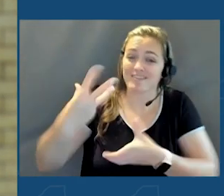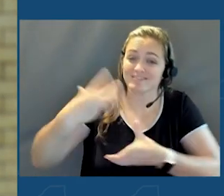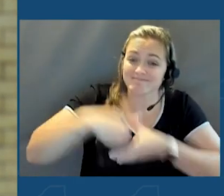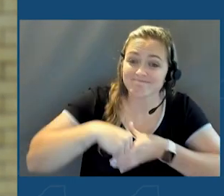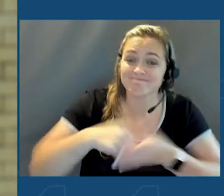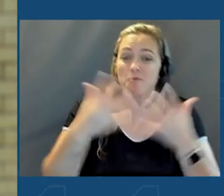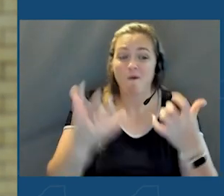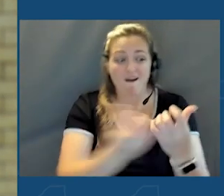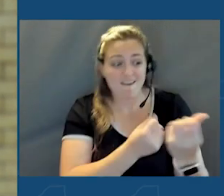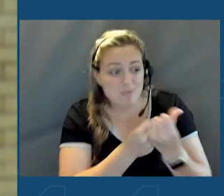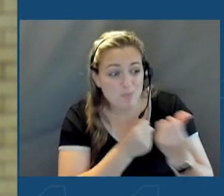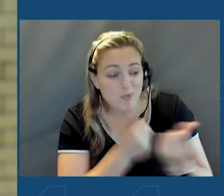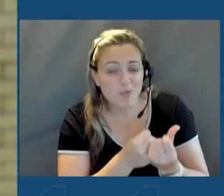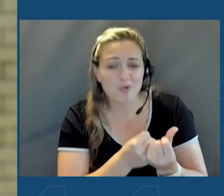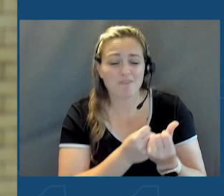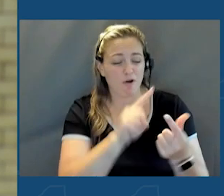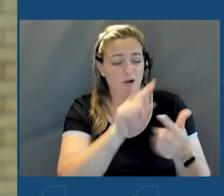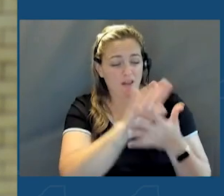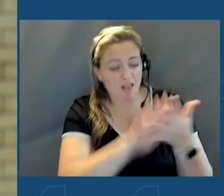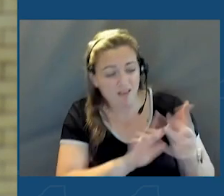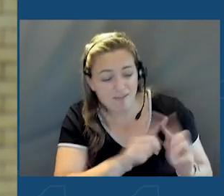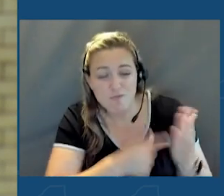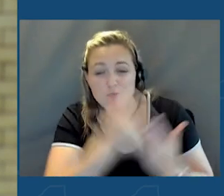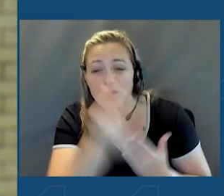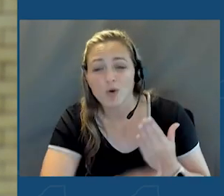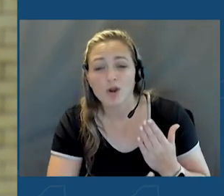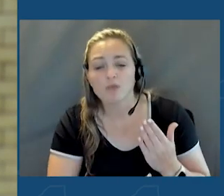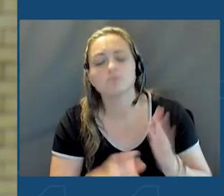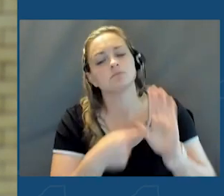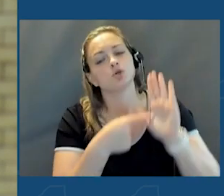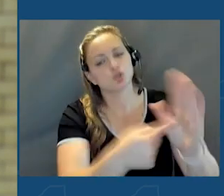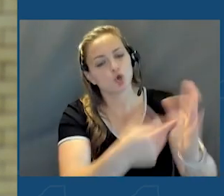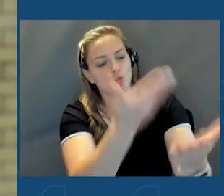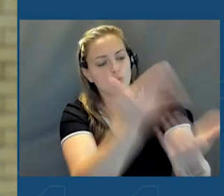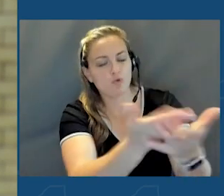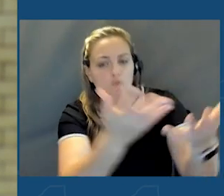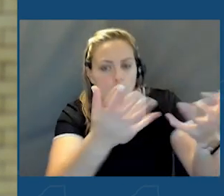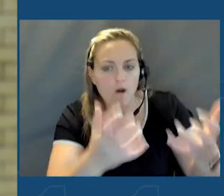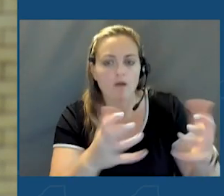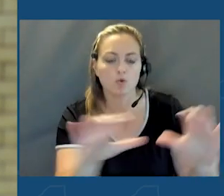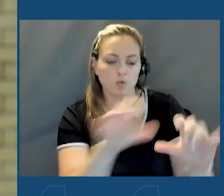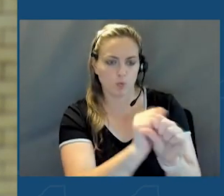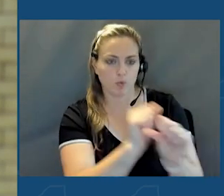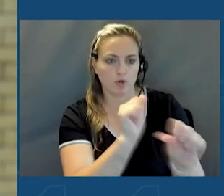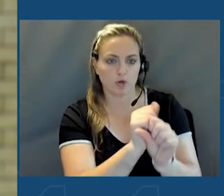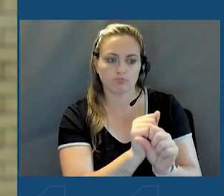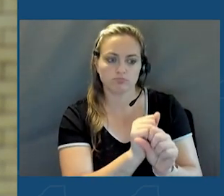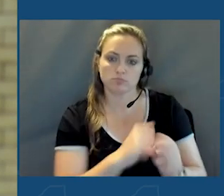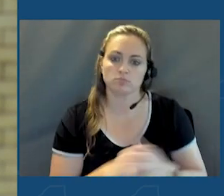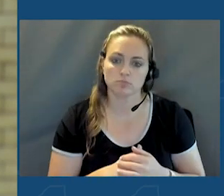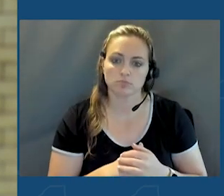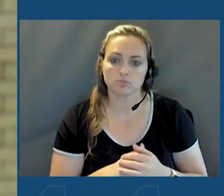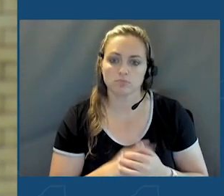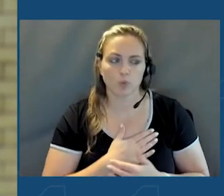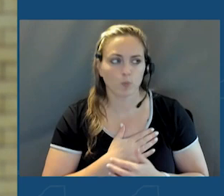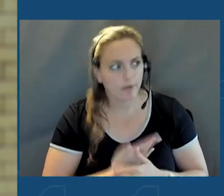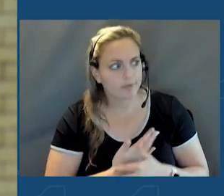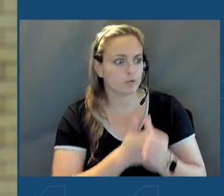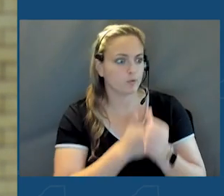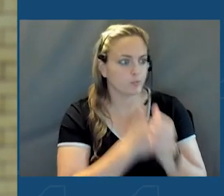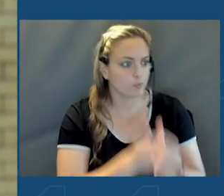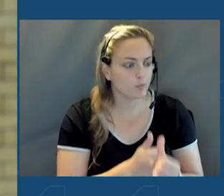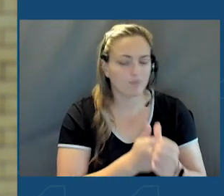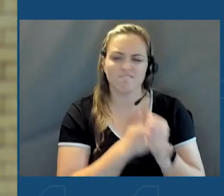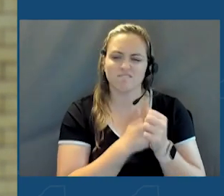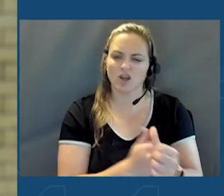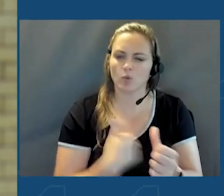great programs, you're going to have to demonstrate to us that you're fulfilling our desire,